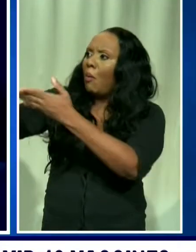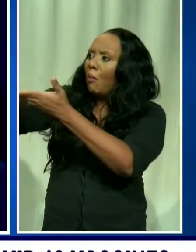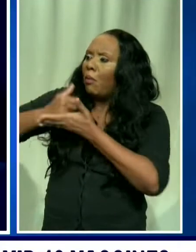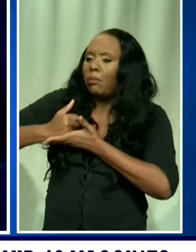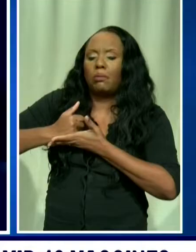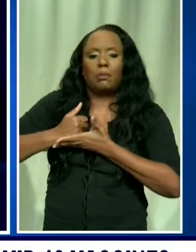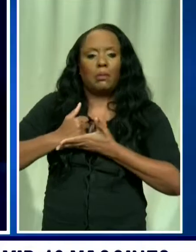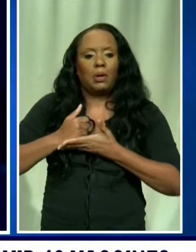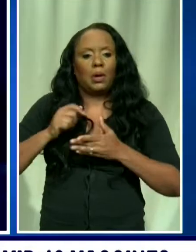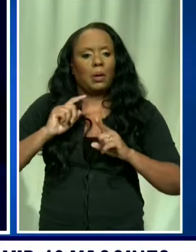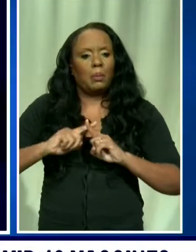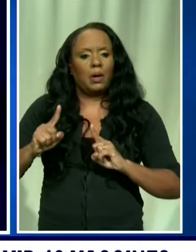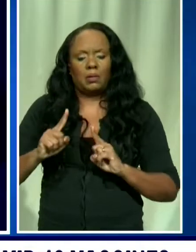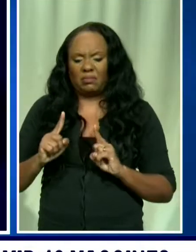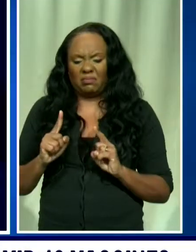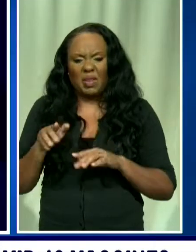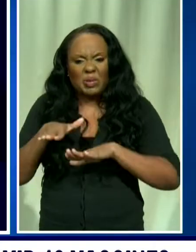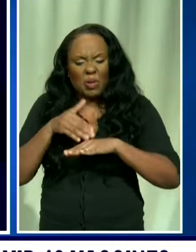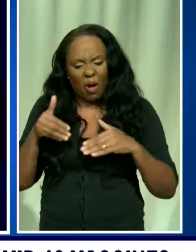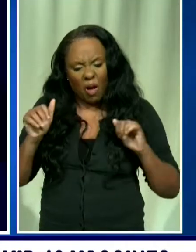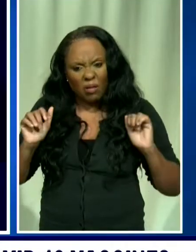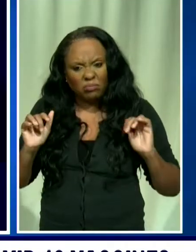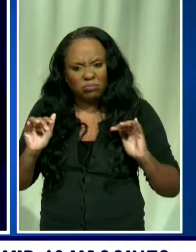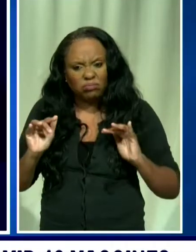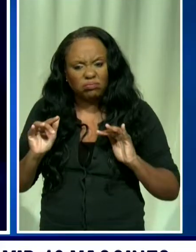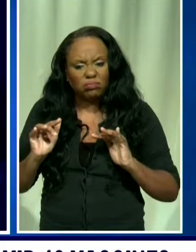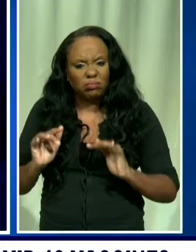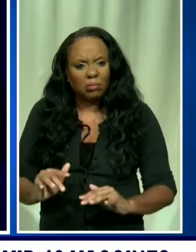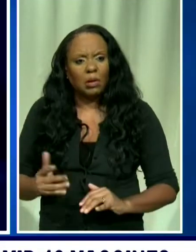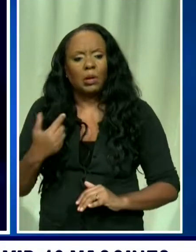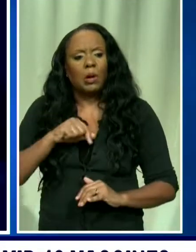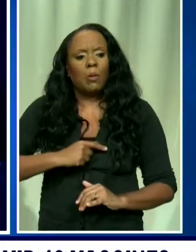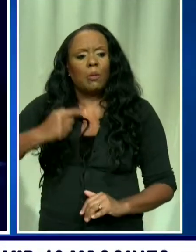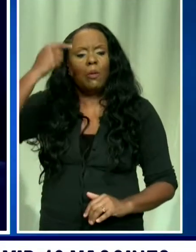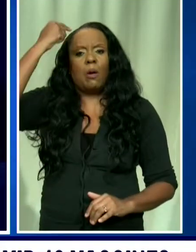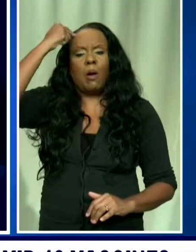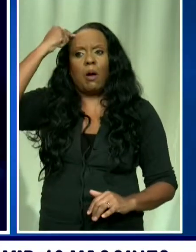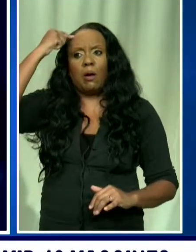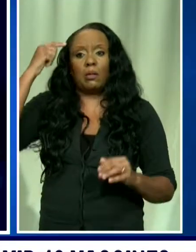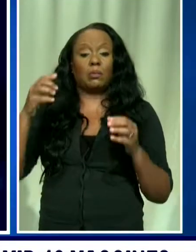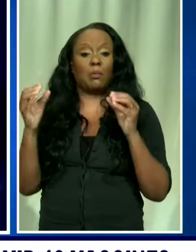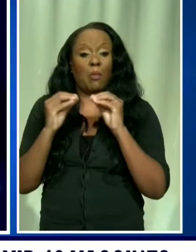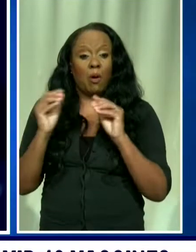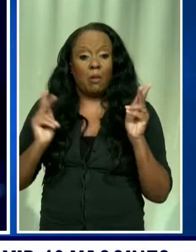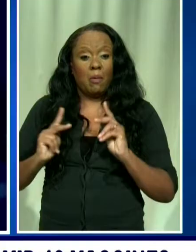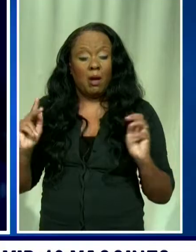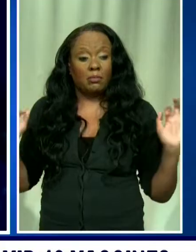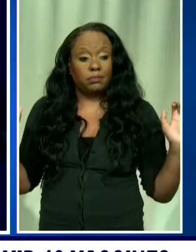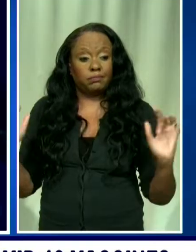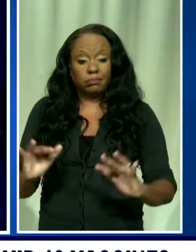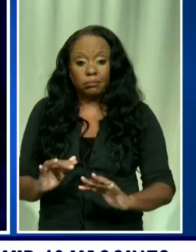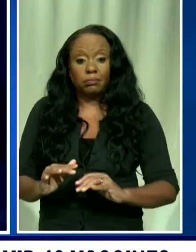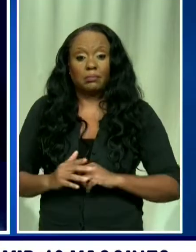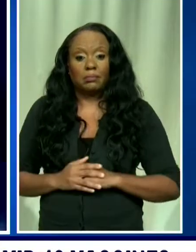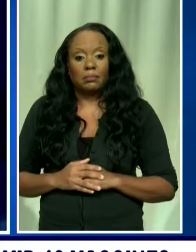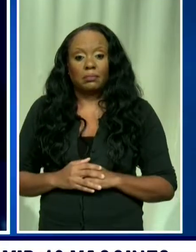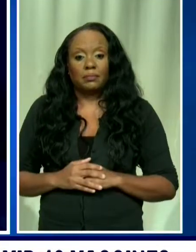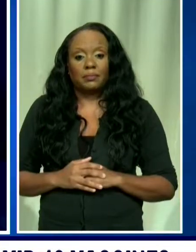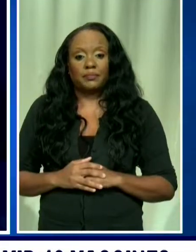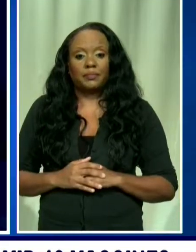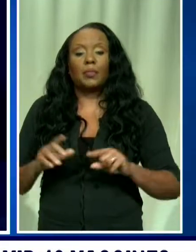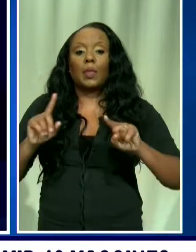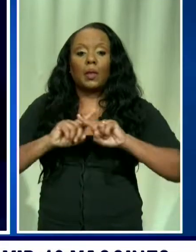but the expectation for large numbers has not panned out. But I would imagine